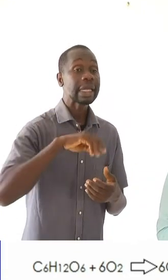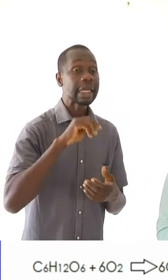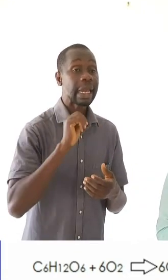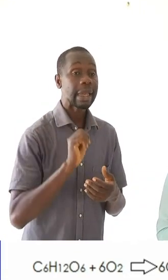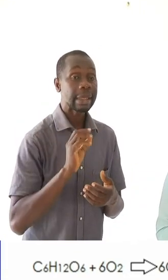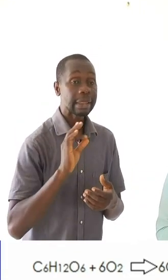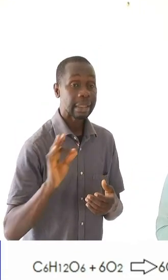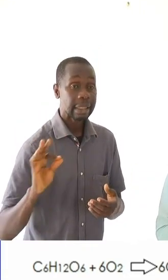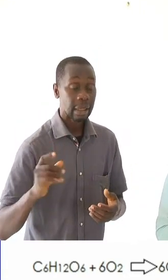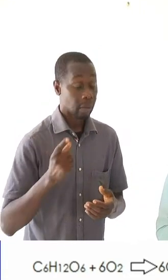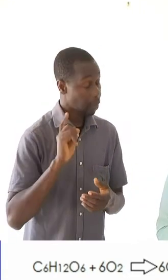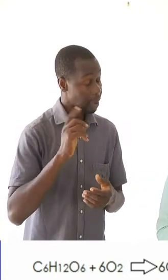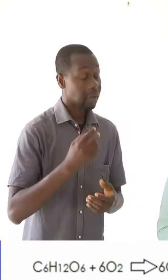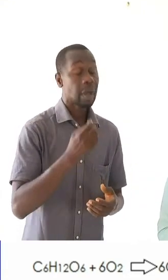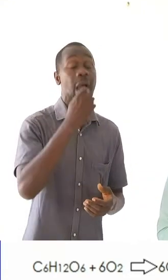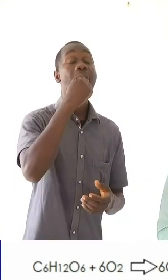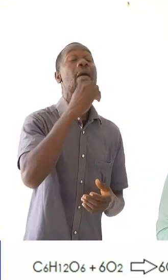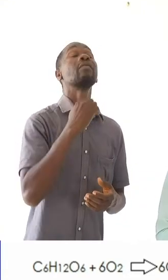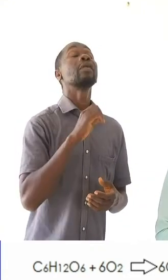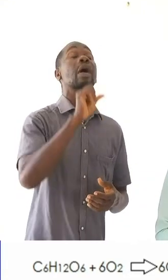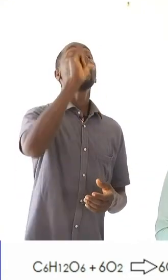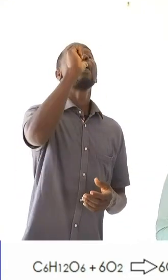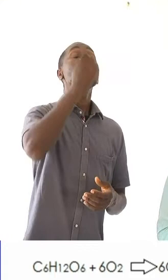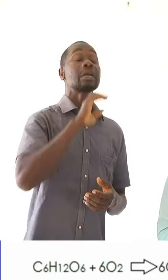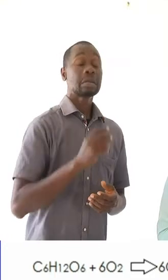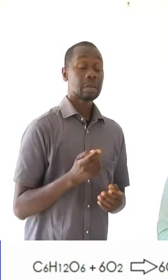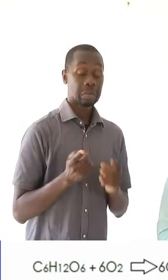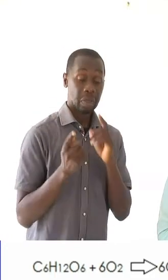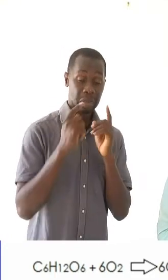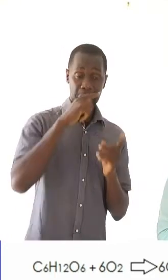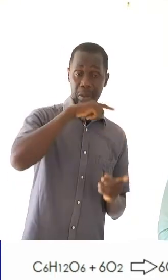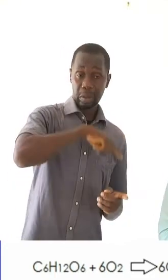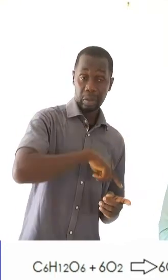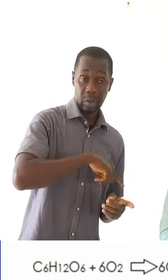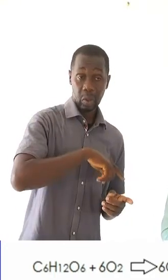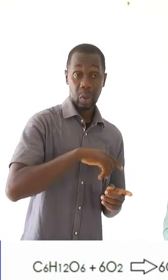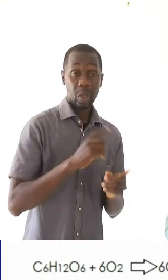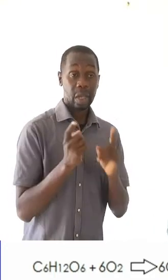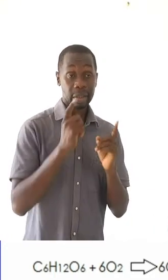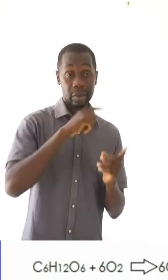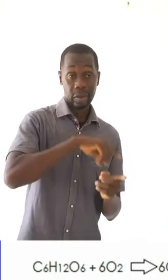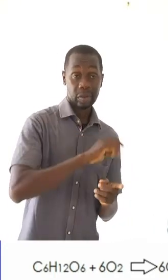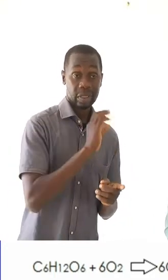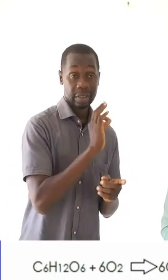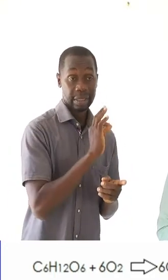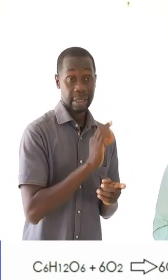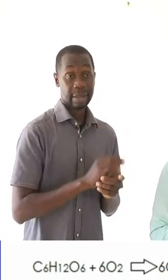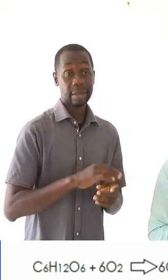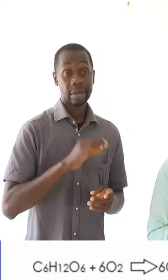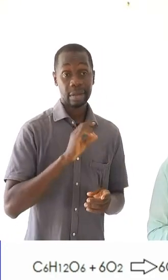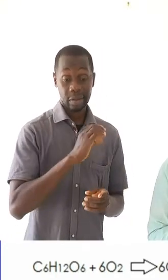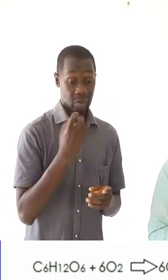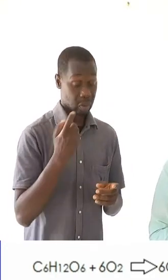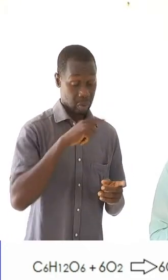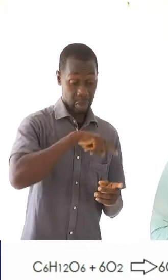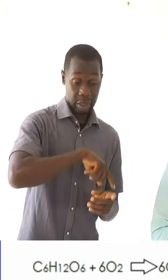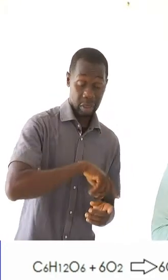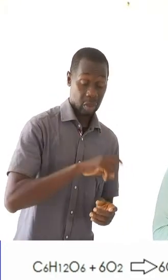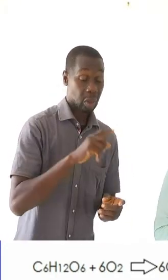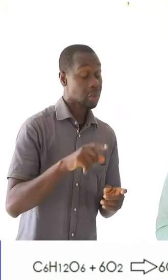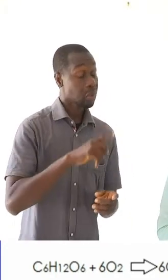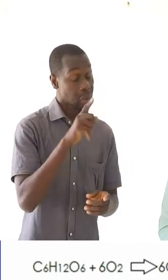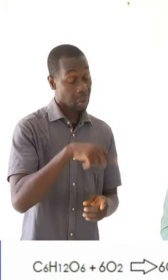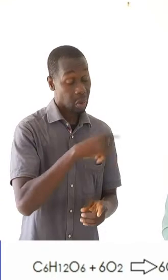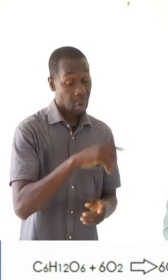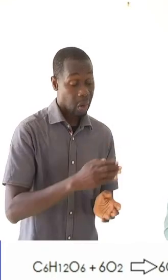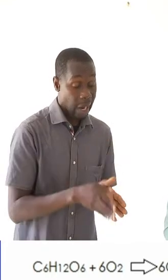that whatever you're swallowing, food or drink, it doesn't go into the trachea. We normally say you don't want it to go into the wrong